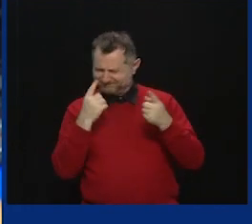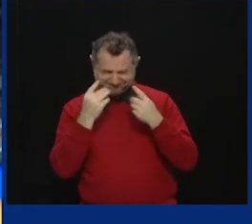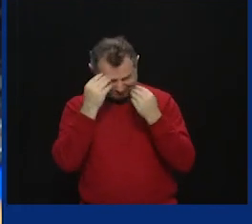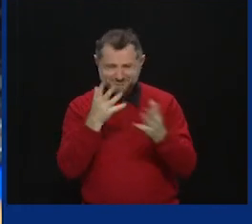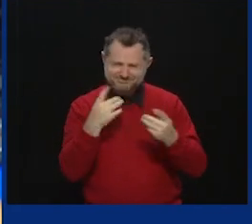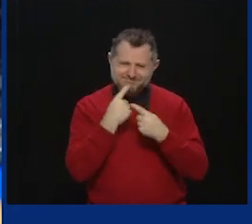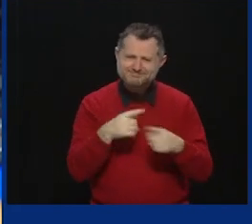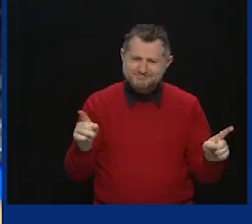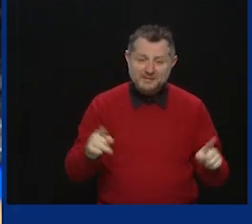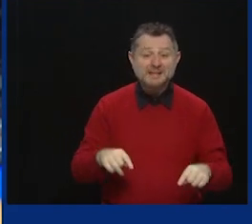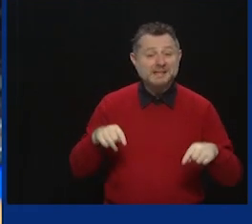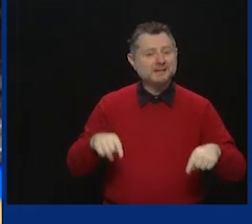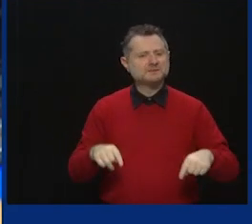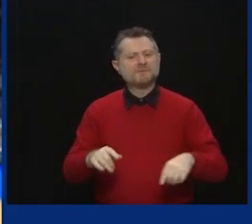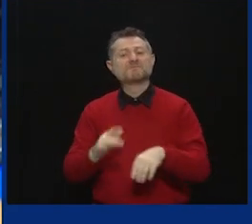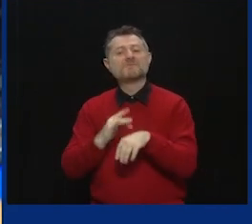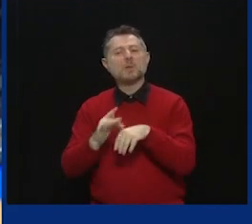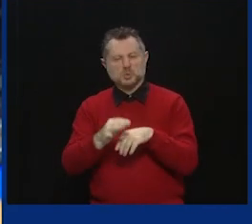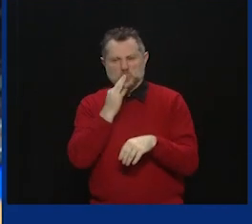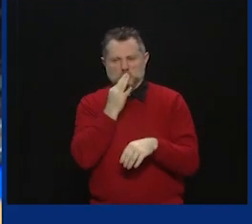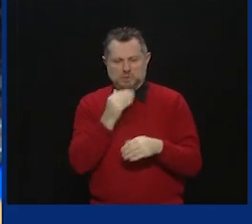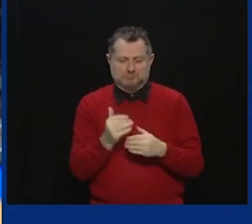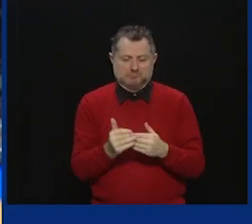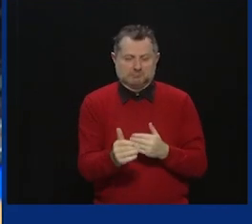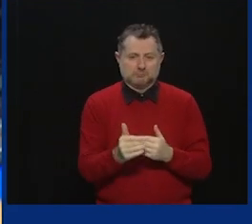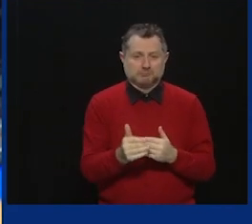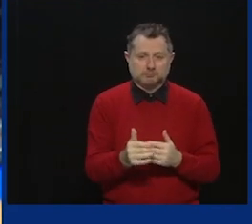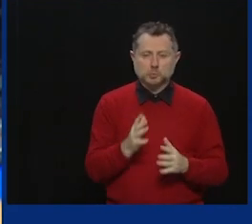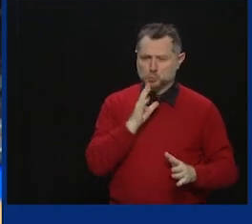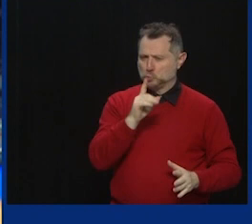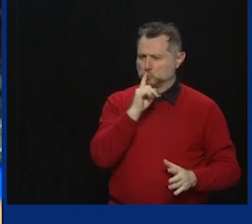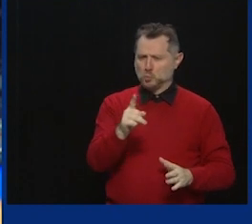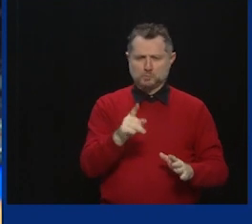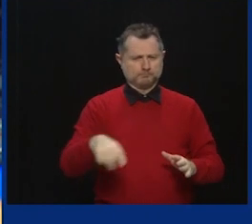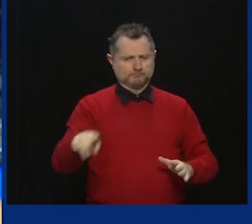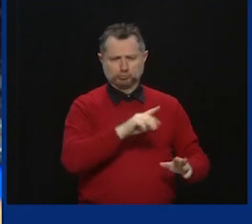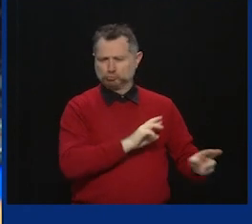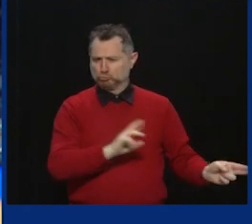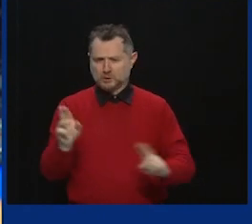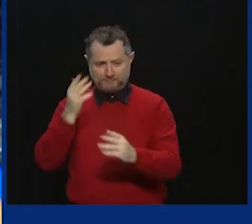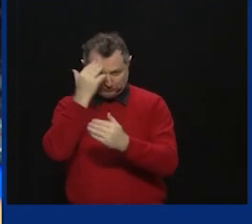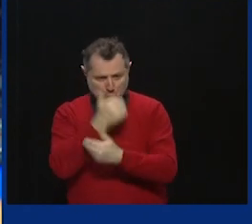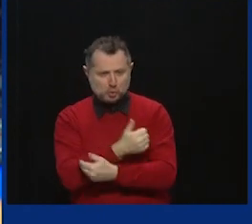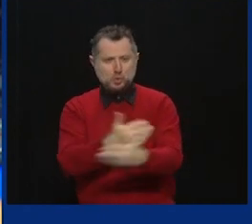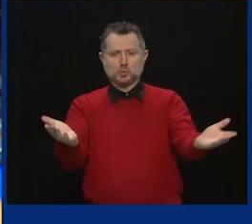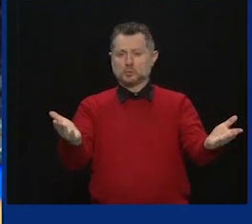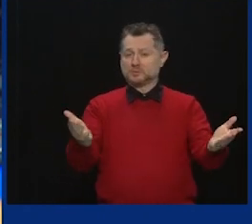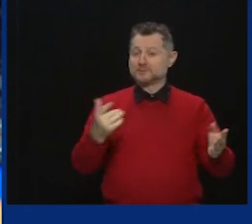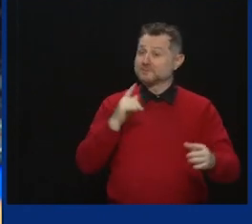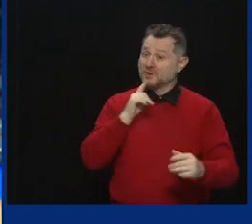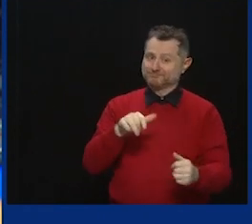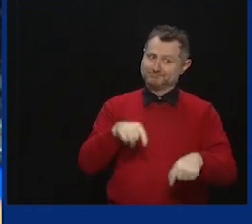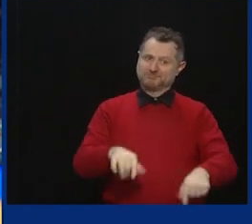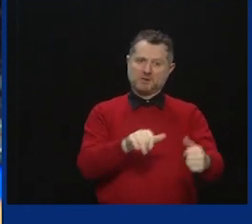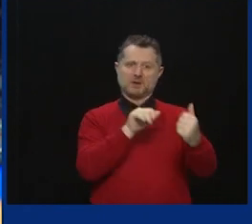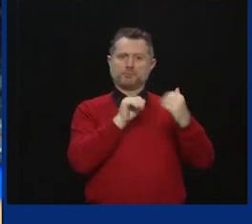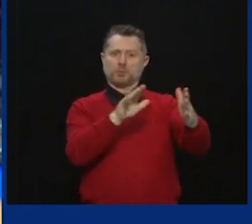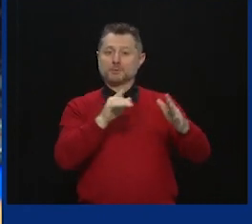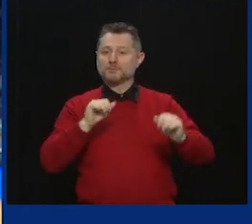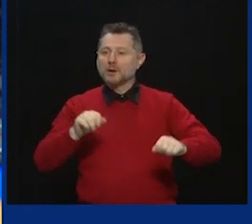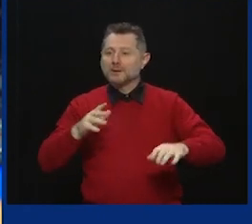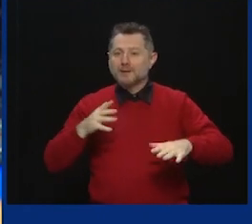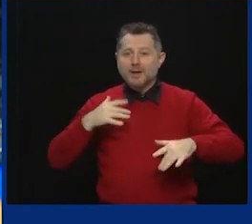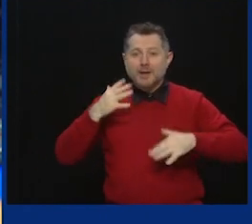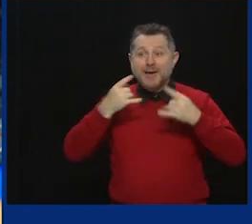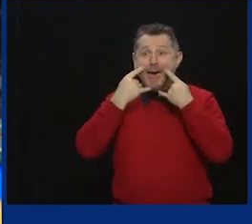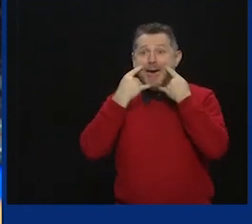is available very soon. We'll make sure it's there for you. And this is the way we can stop having to wear masks at school, although they look really